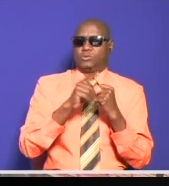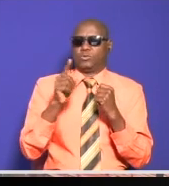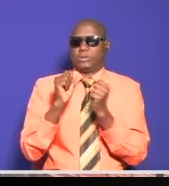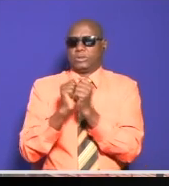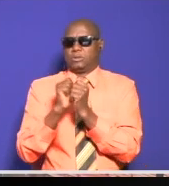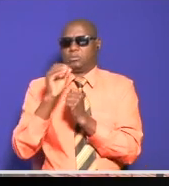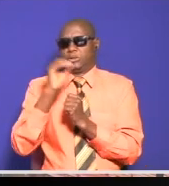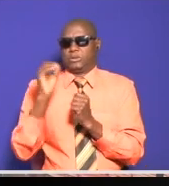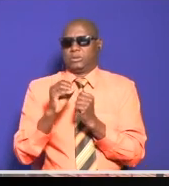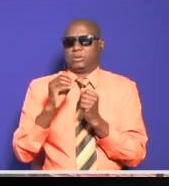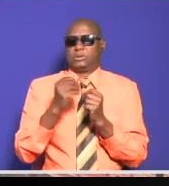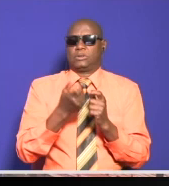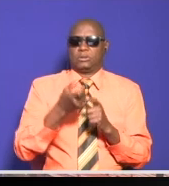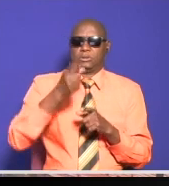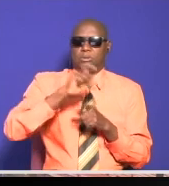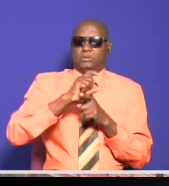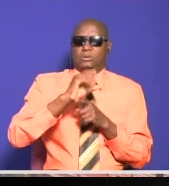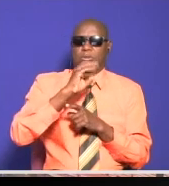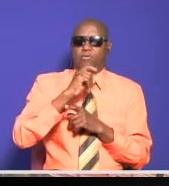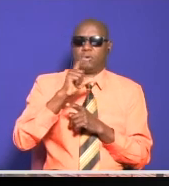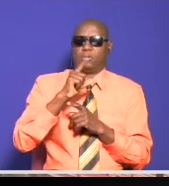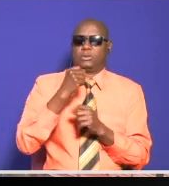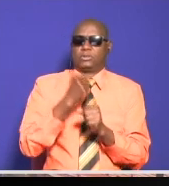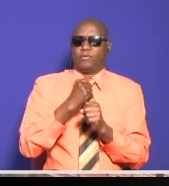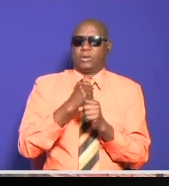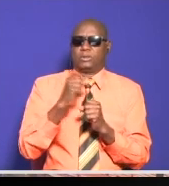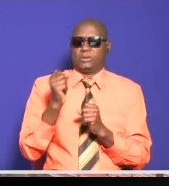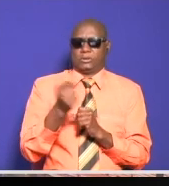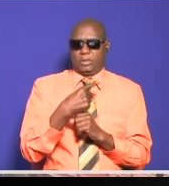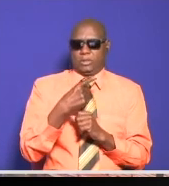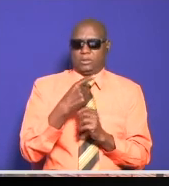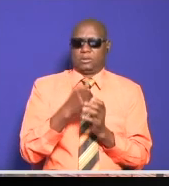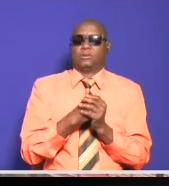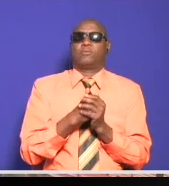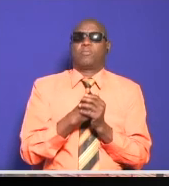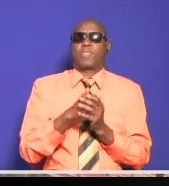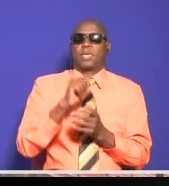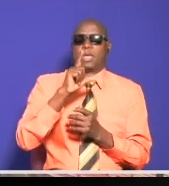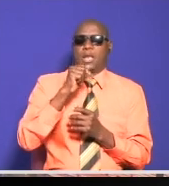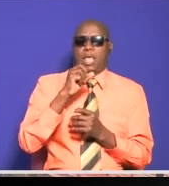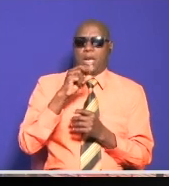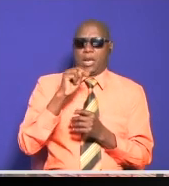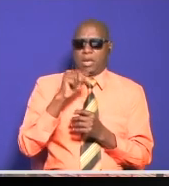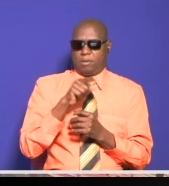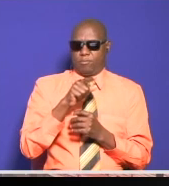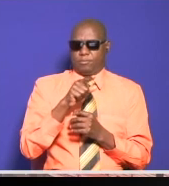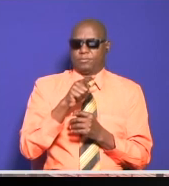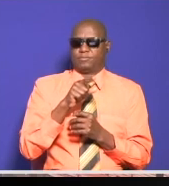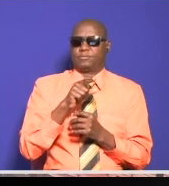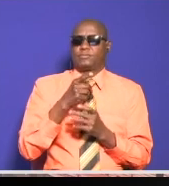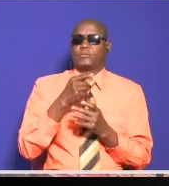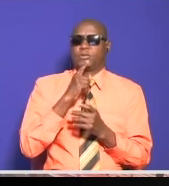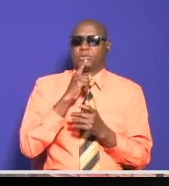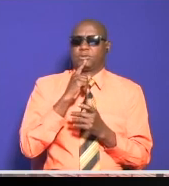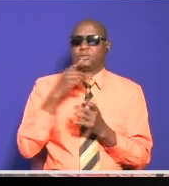increase in civil servant salaries. According to the SRC chairperson, Lynn Mengich, the salary increases will be